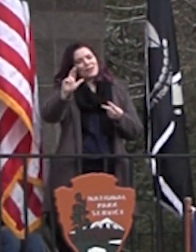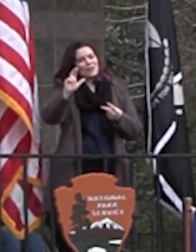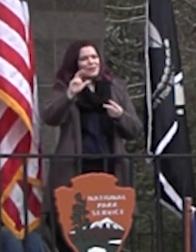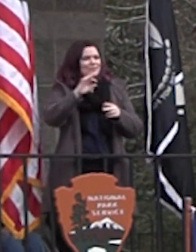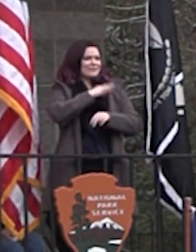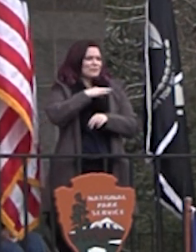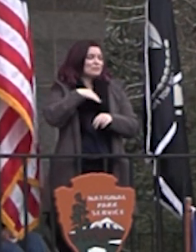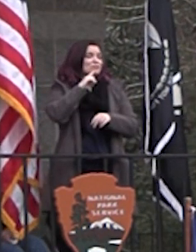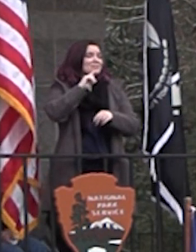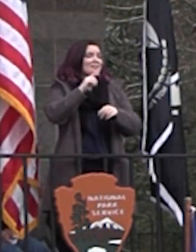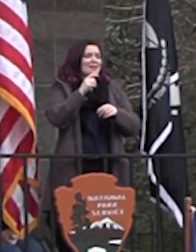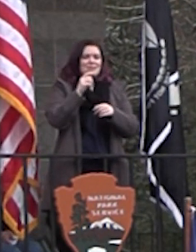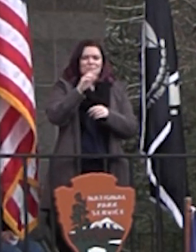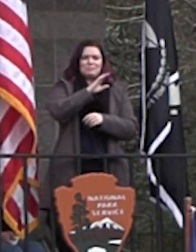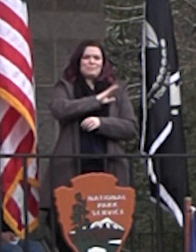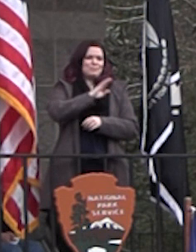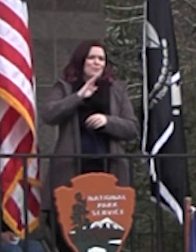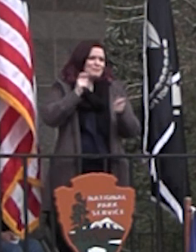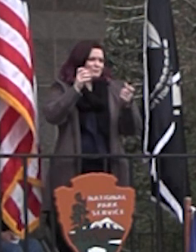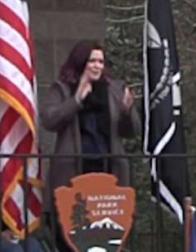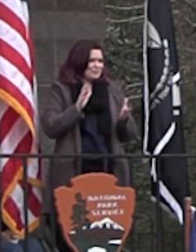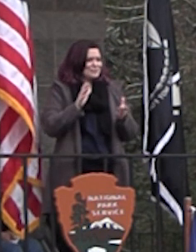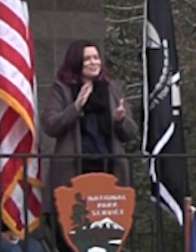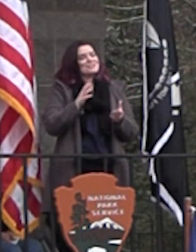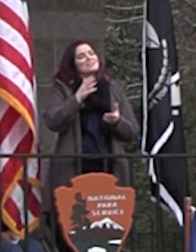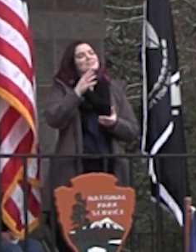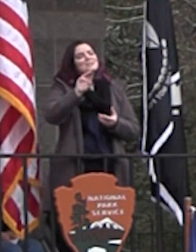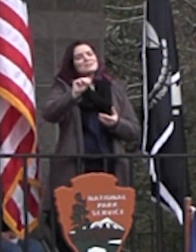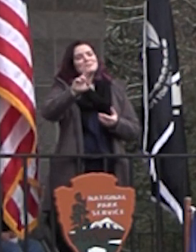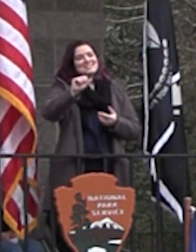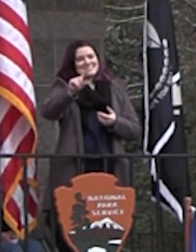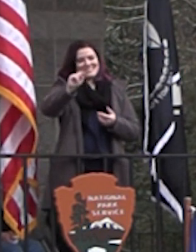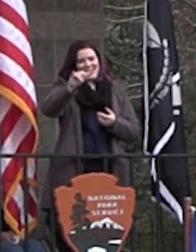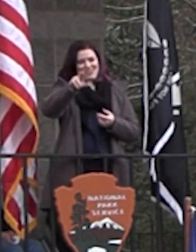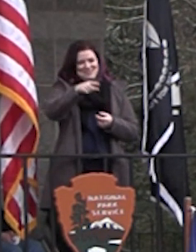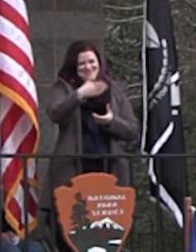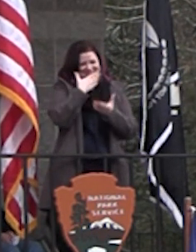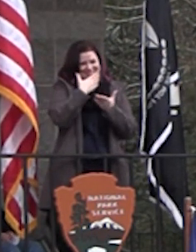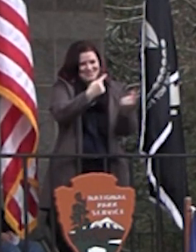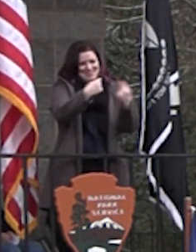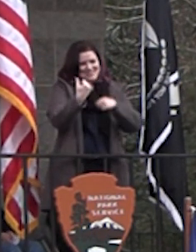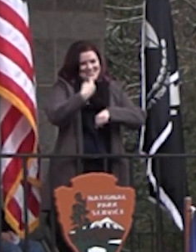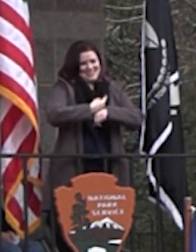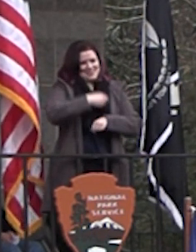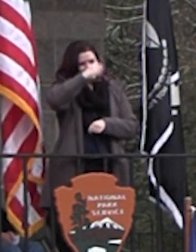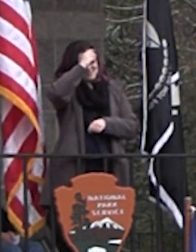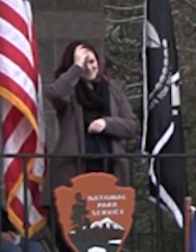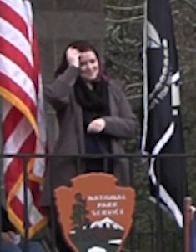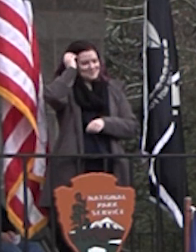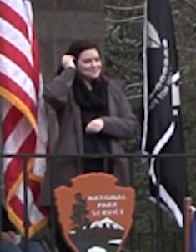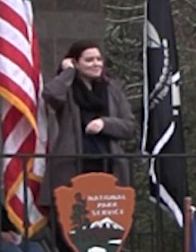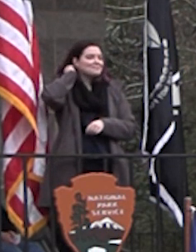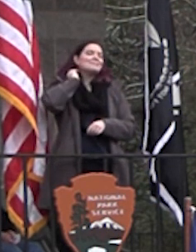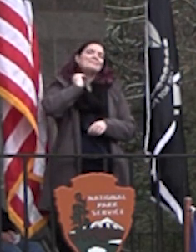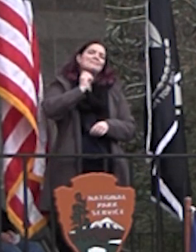CEO, and their gracious giving. Mrs. Taylor, thank you for being here with us today. We know that you are